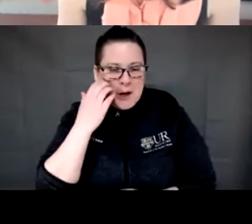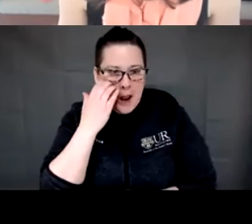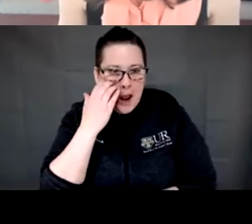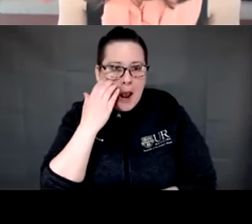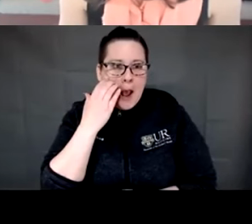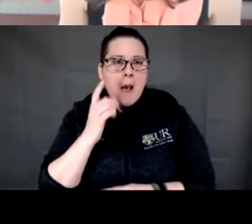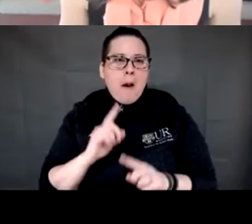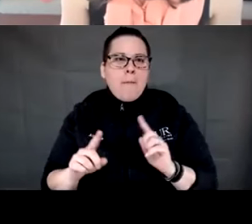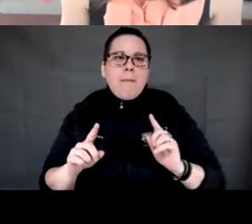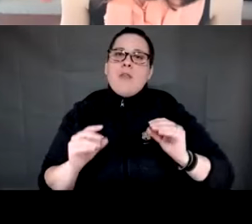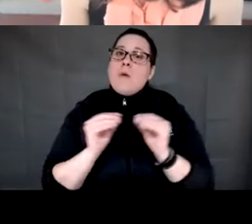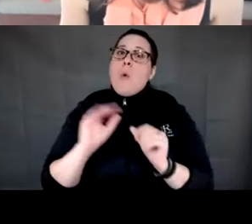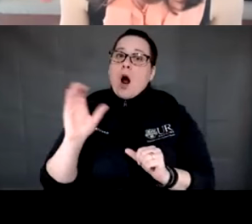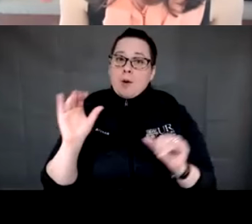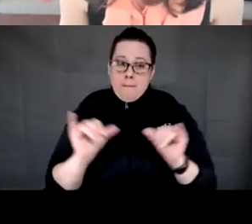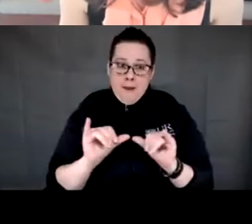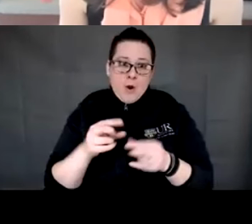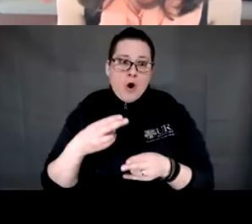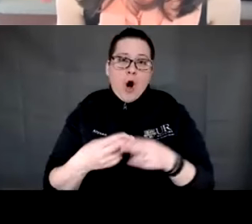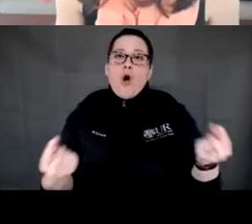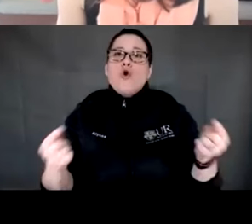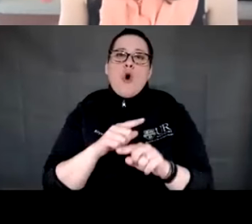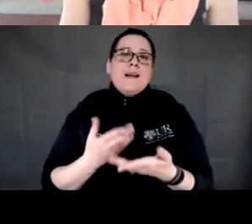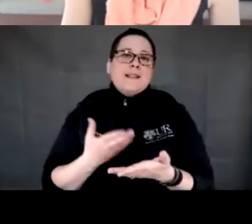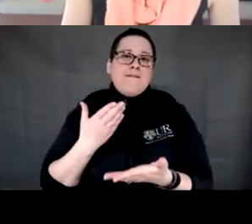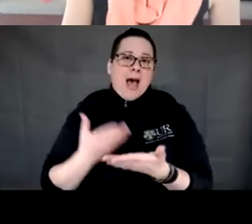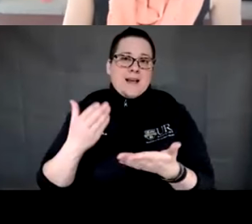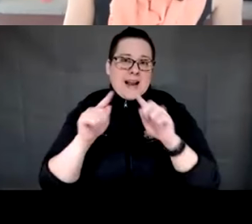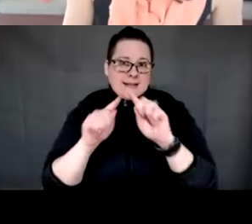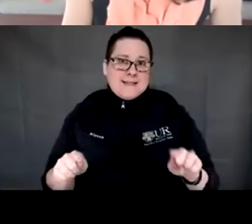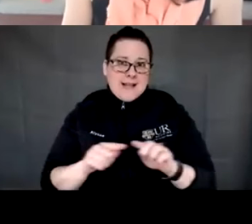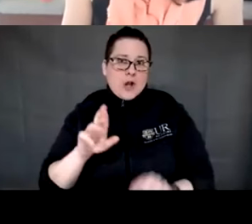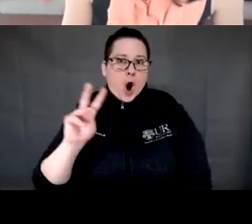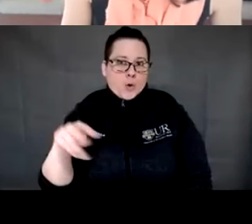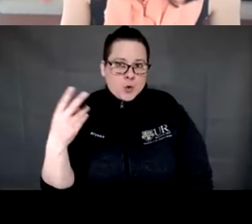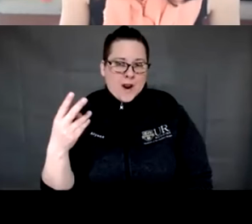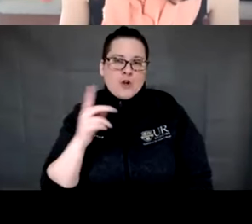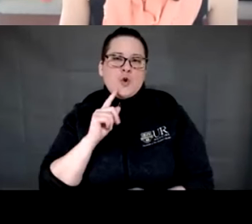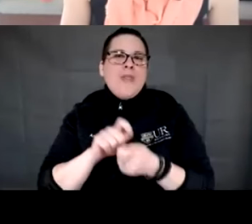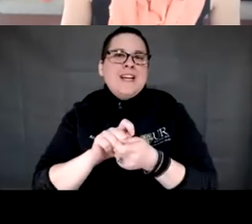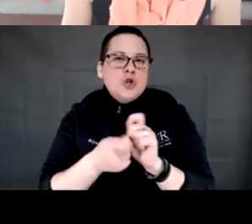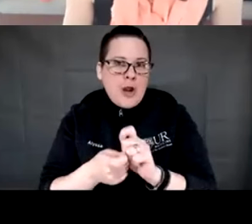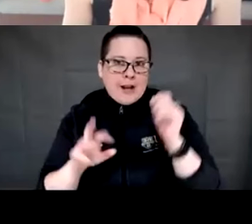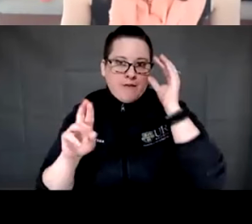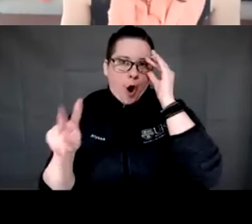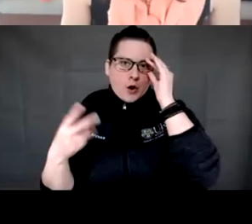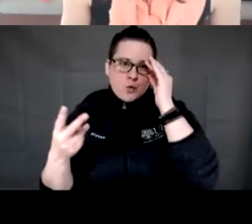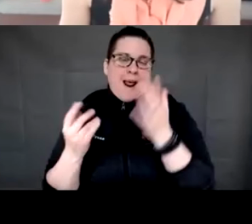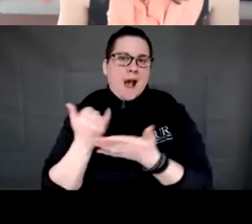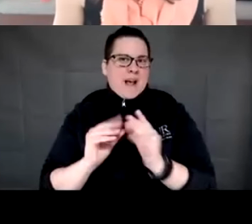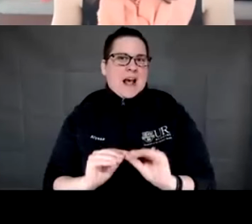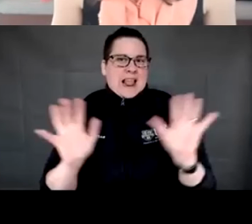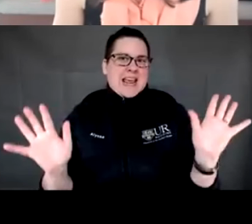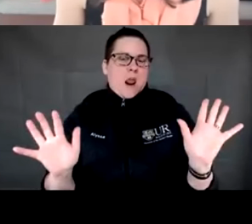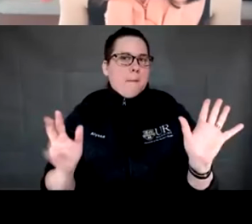this more conservative metric, which we call cross-validated delta R squared, right? So it's the change in R squared. It really cleans up the